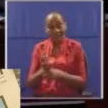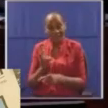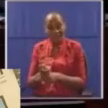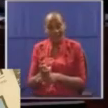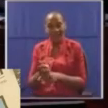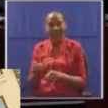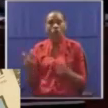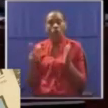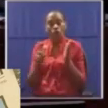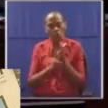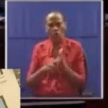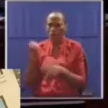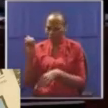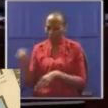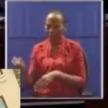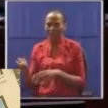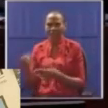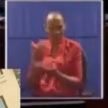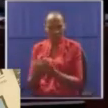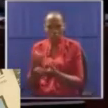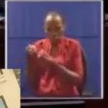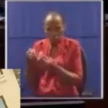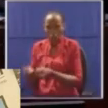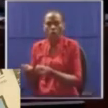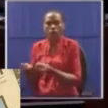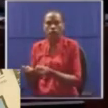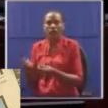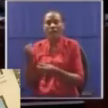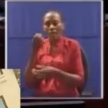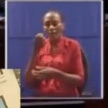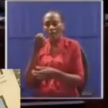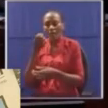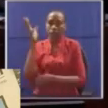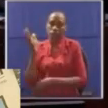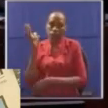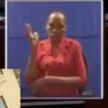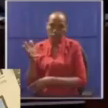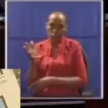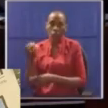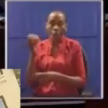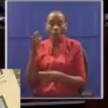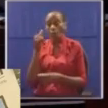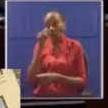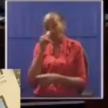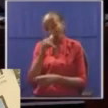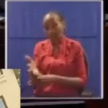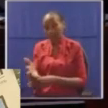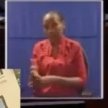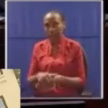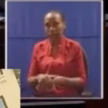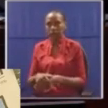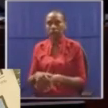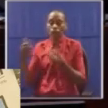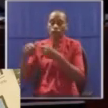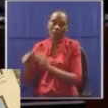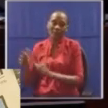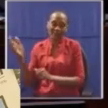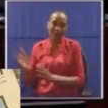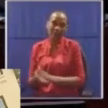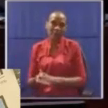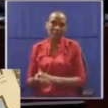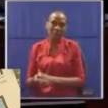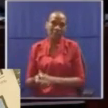law already in place to deal with hate speech and with hate crimes. Chairperson,